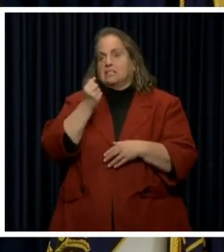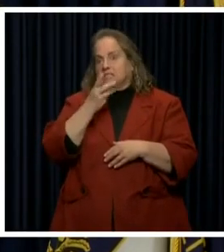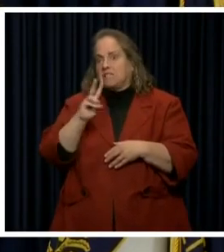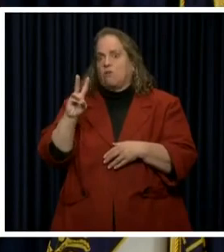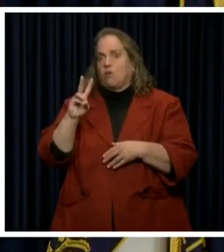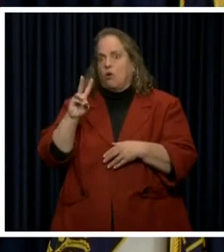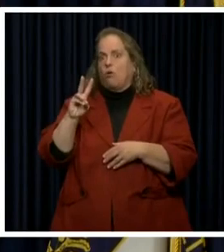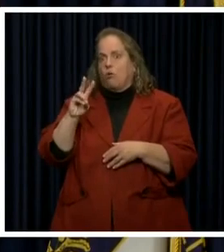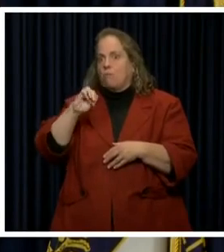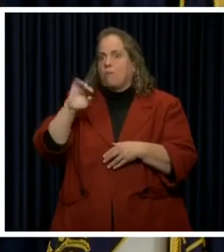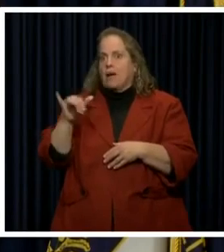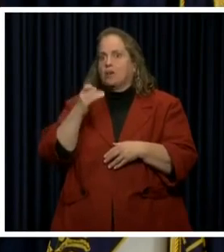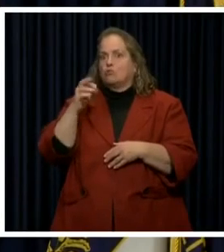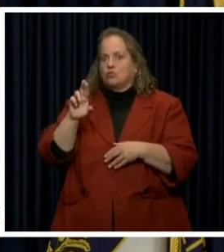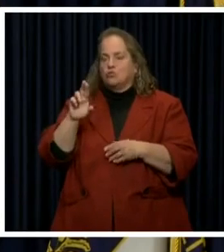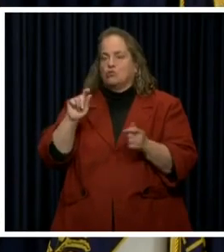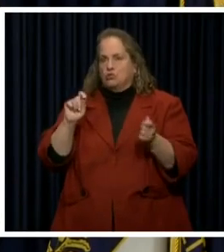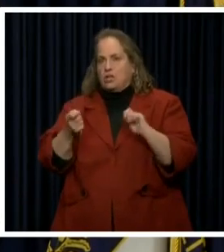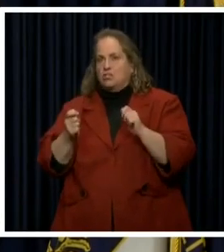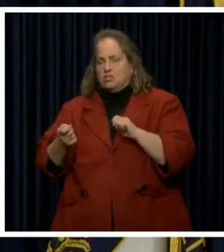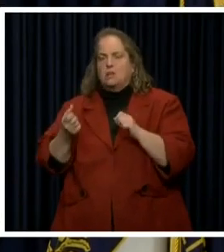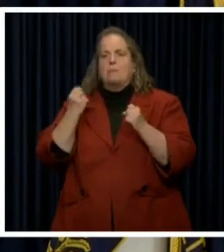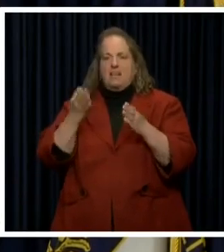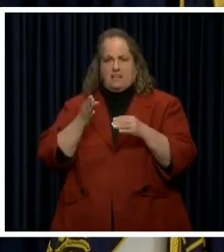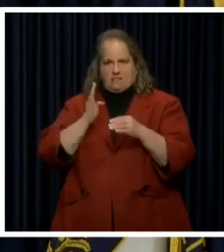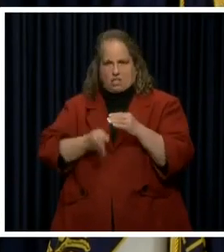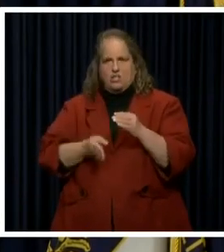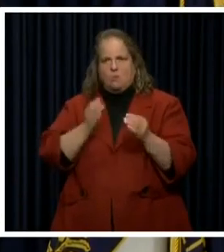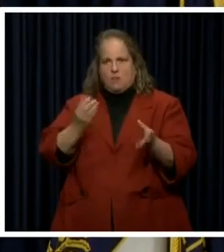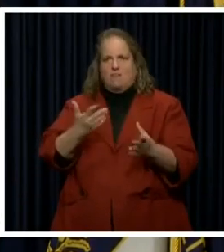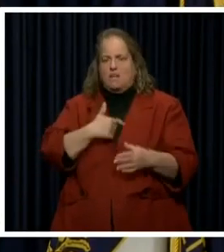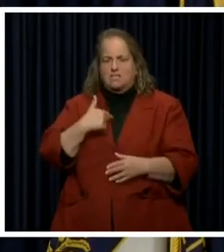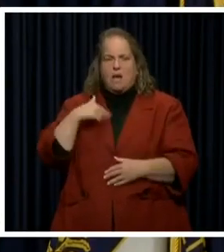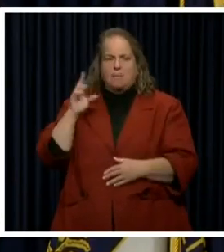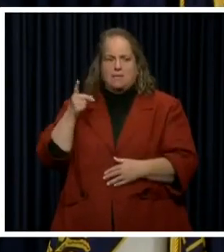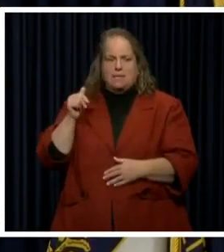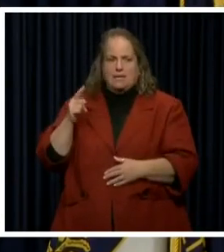there. Many of them are complete. He'll give us an update now.